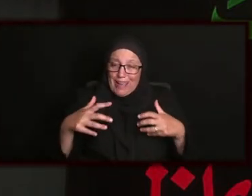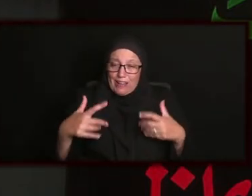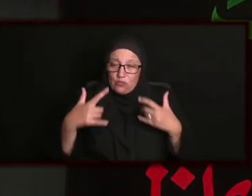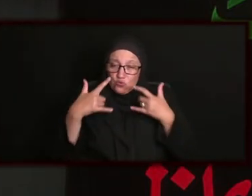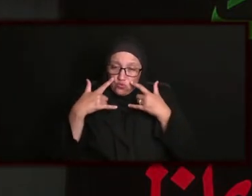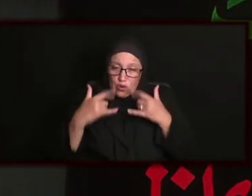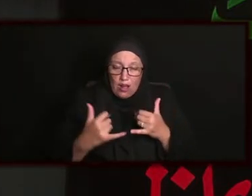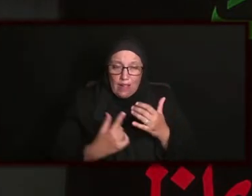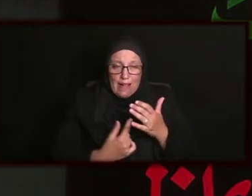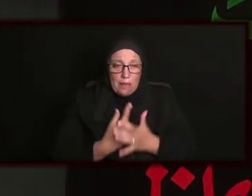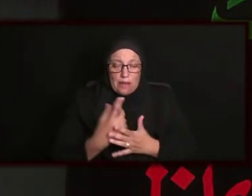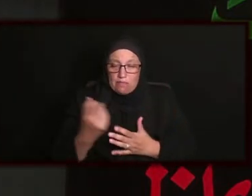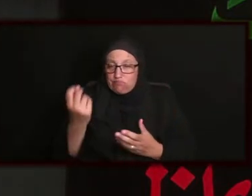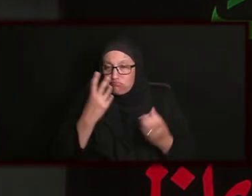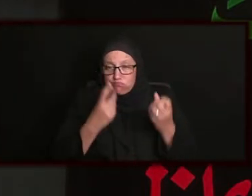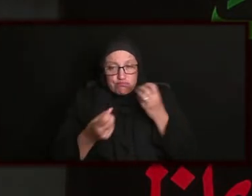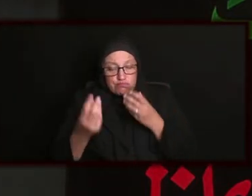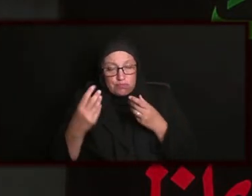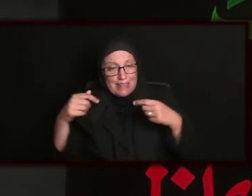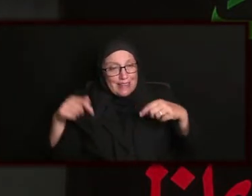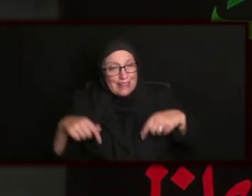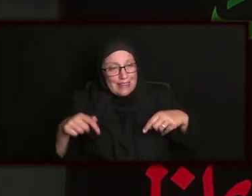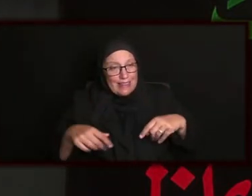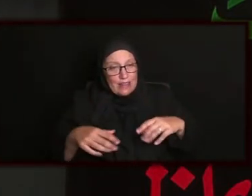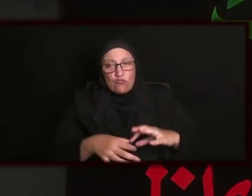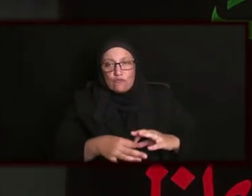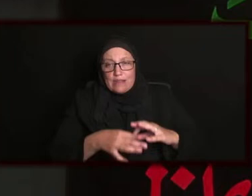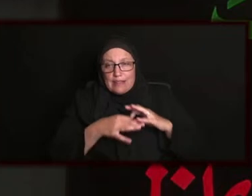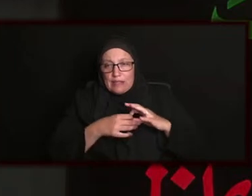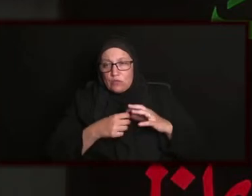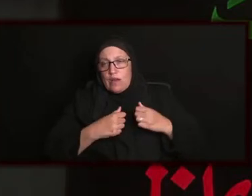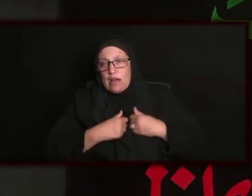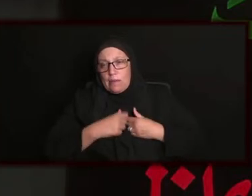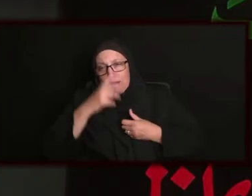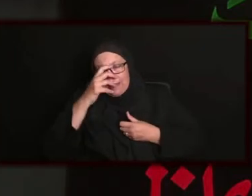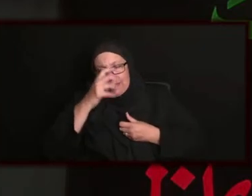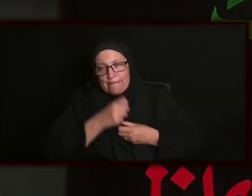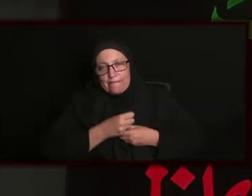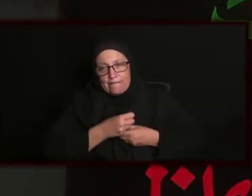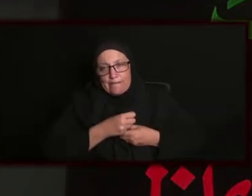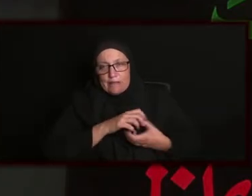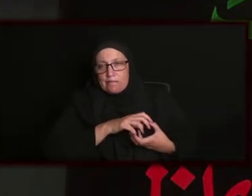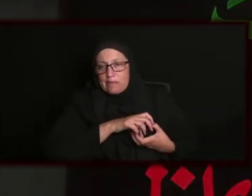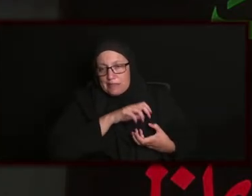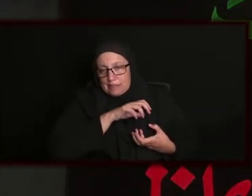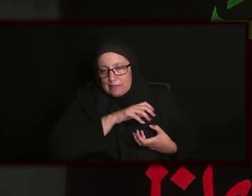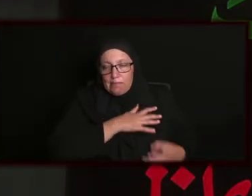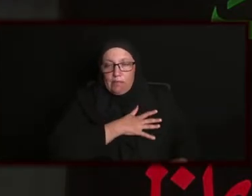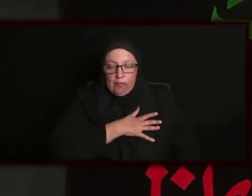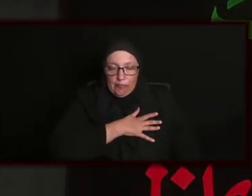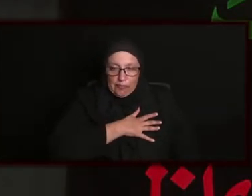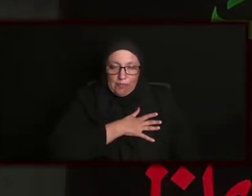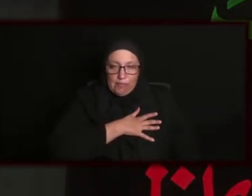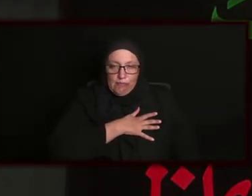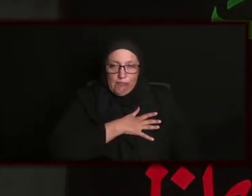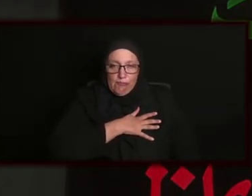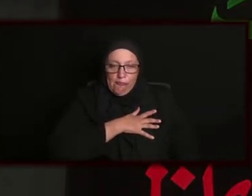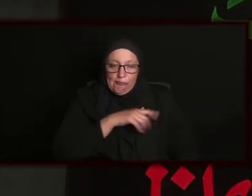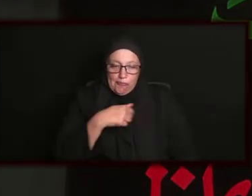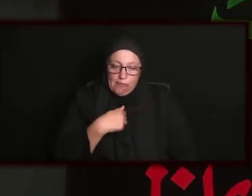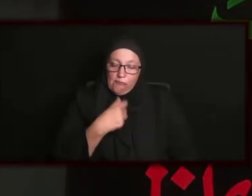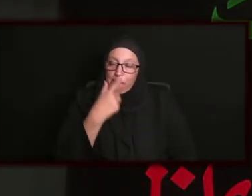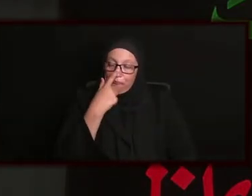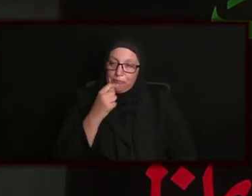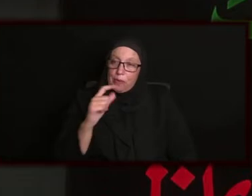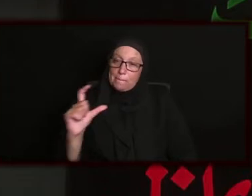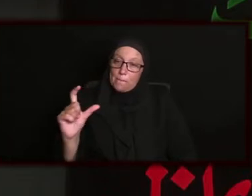happening to us here, is related to our beliefs, is related to the ability of the Muslims